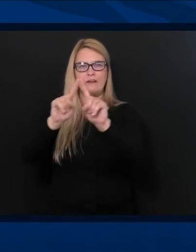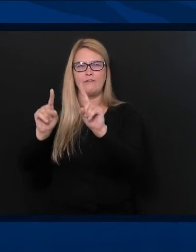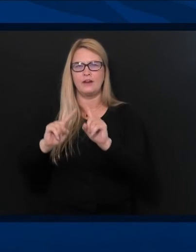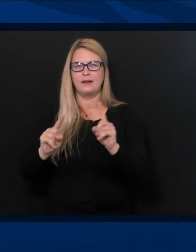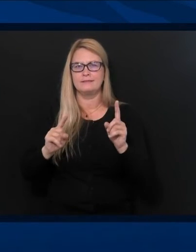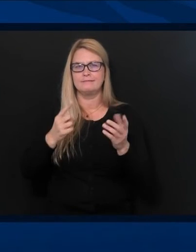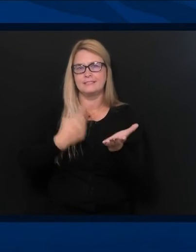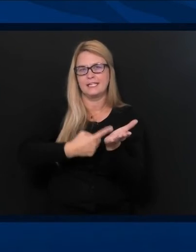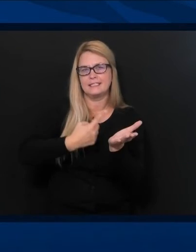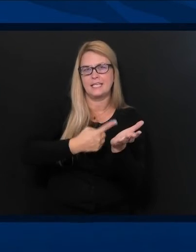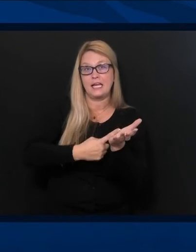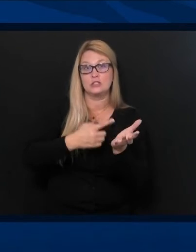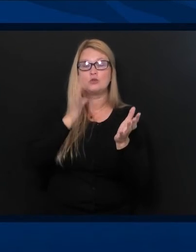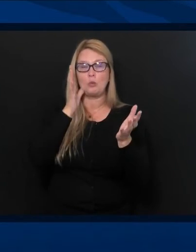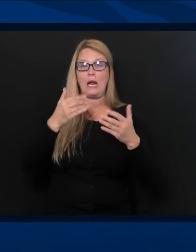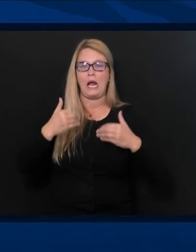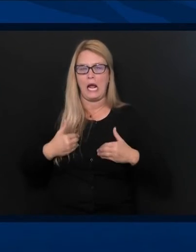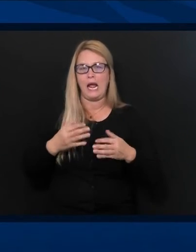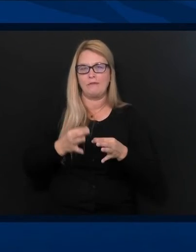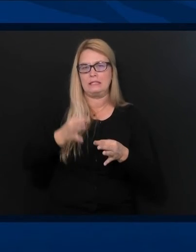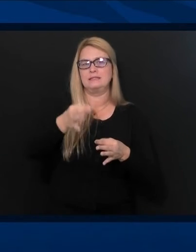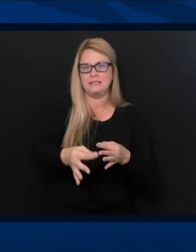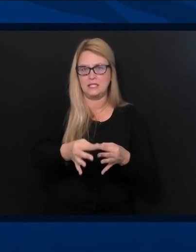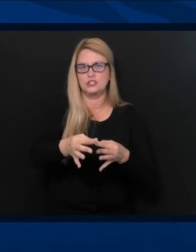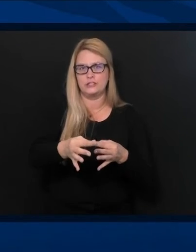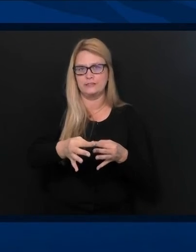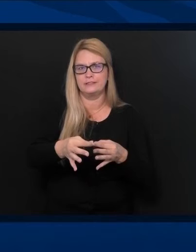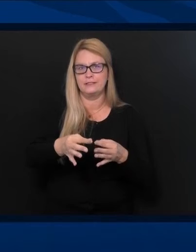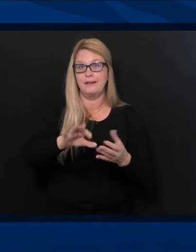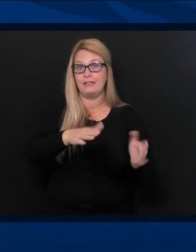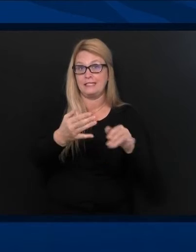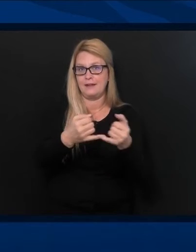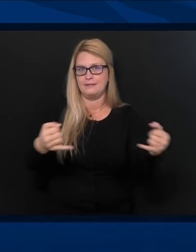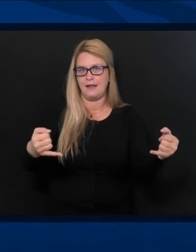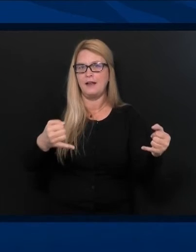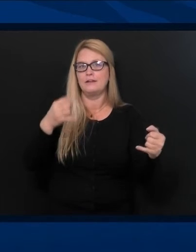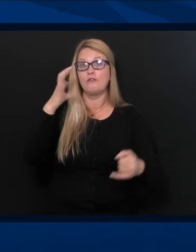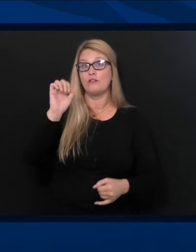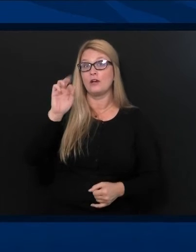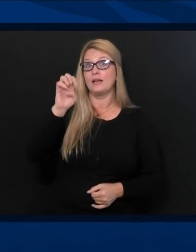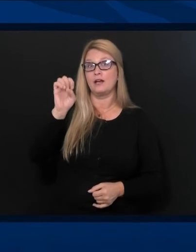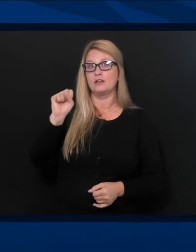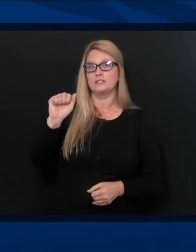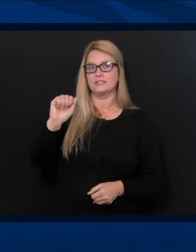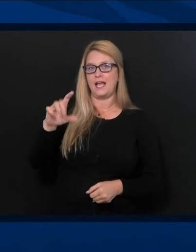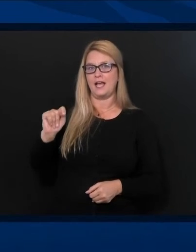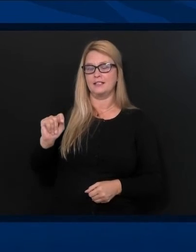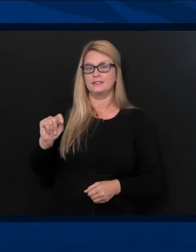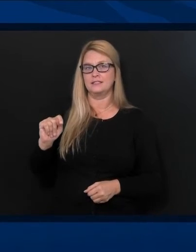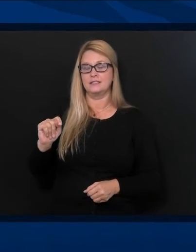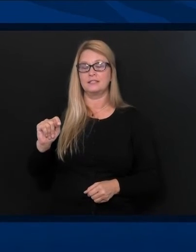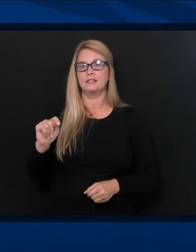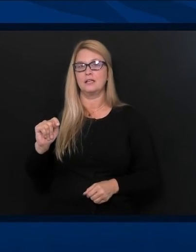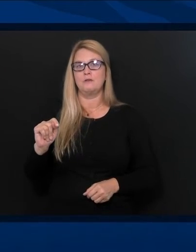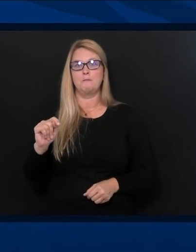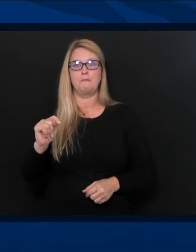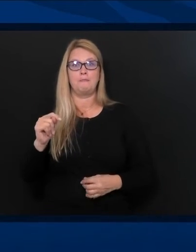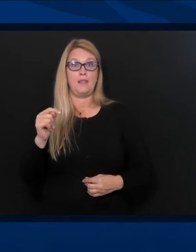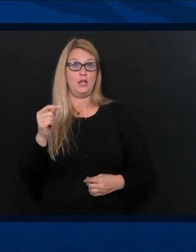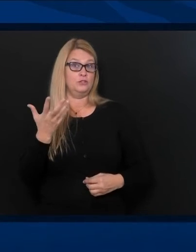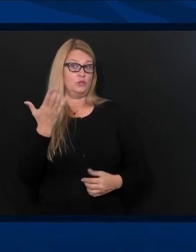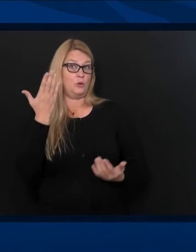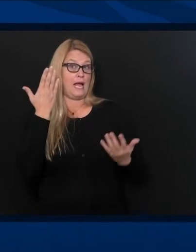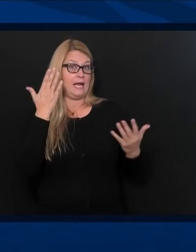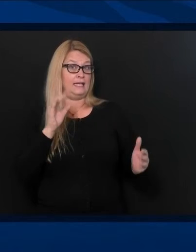to be an extension of the $1.25 billion CARES Act for us to continue to use that. I'd reached out this